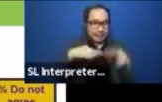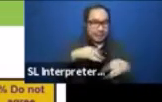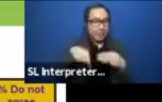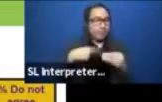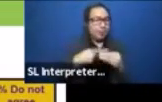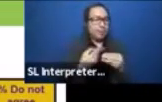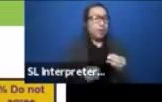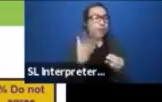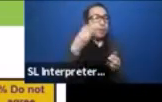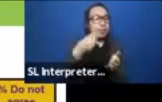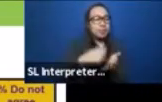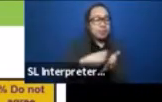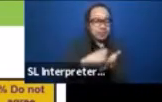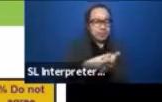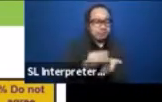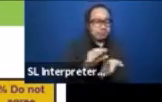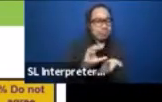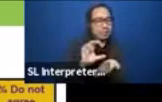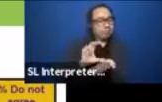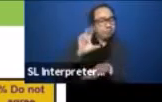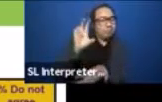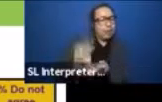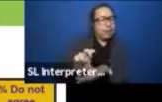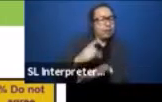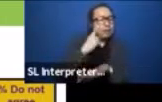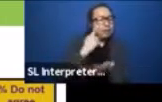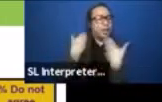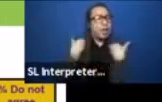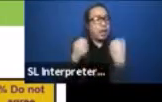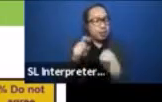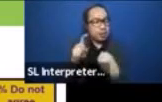need without husband consent. Around 68% of women said yes.